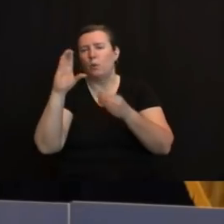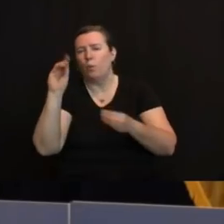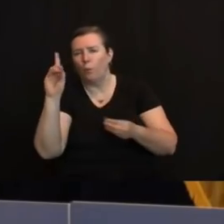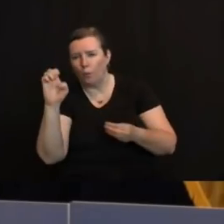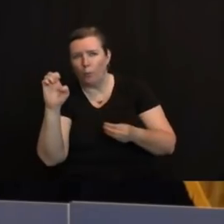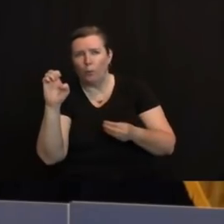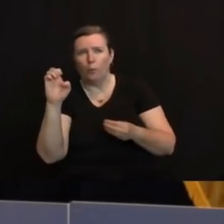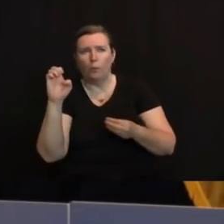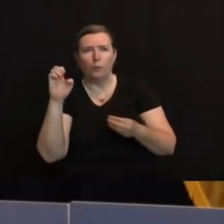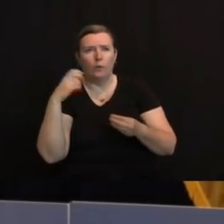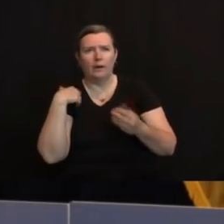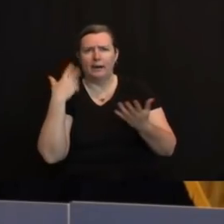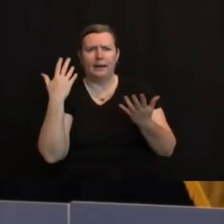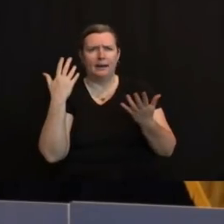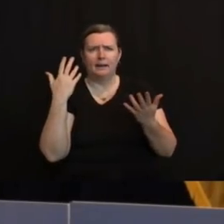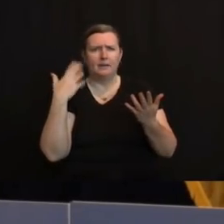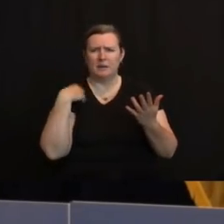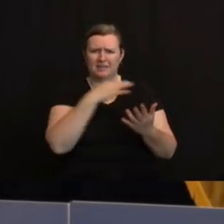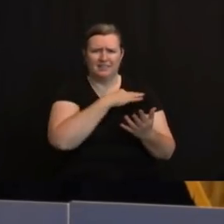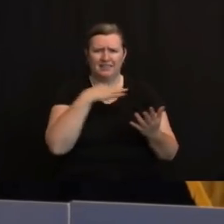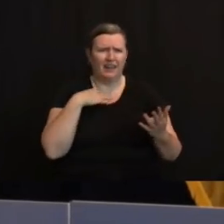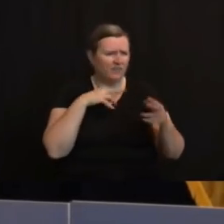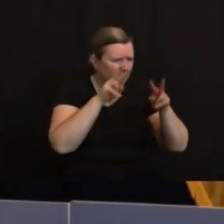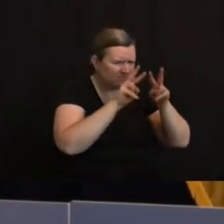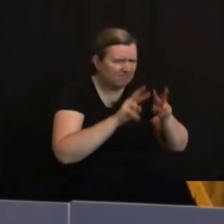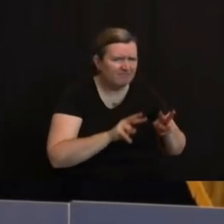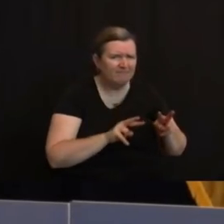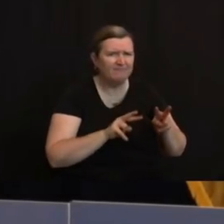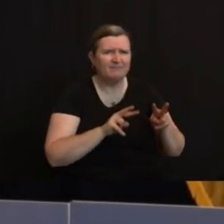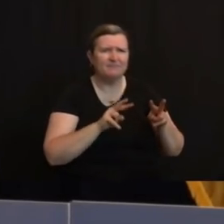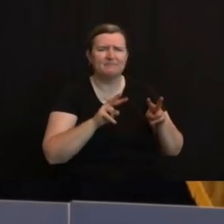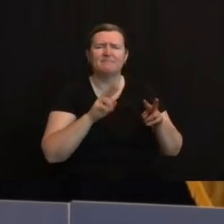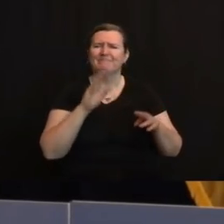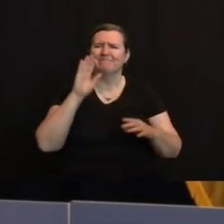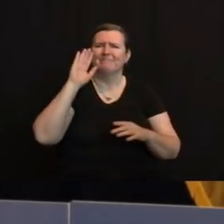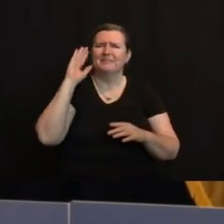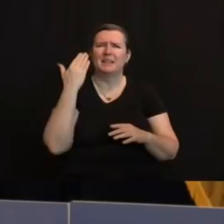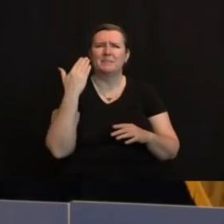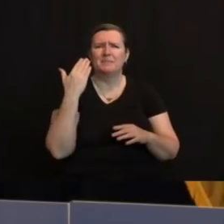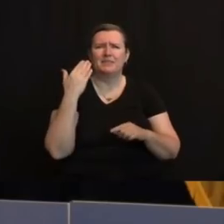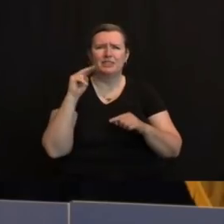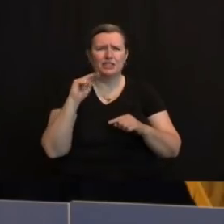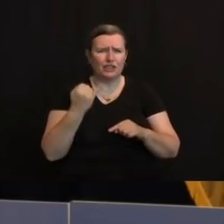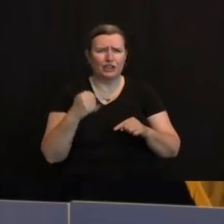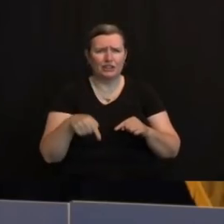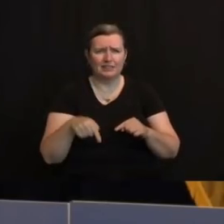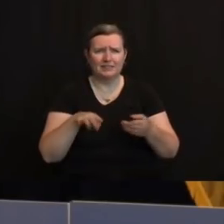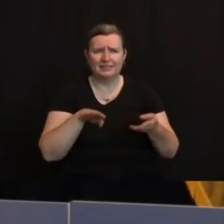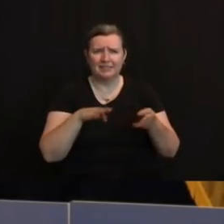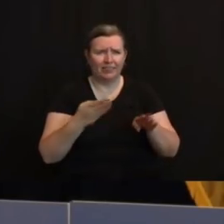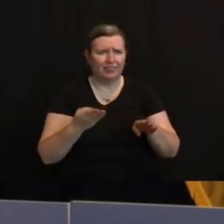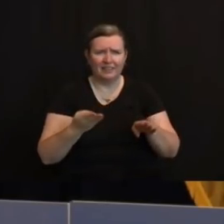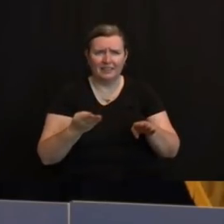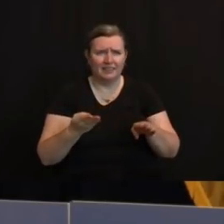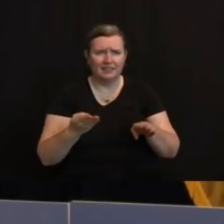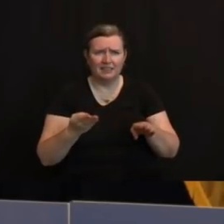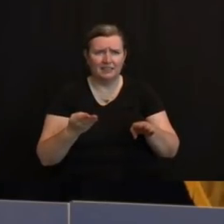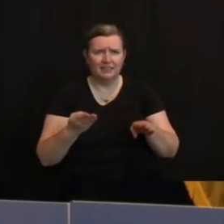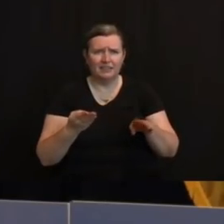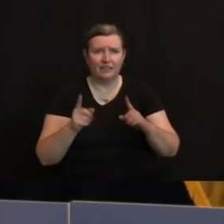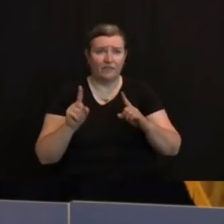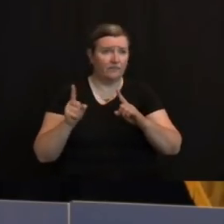looked at. We have not seen any evidence that there have been any deaths in New Jersey prior to our first known case.